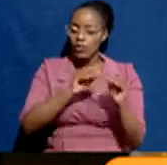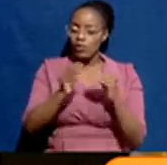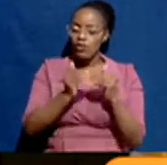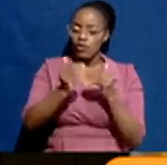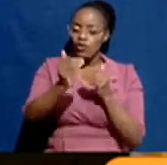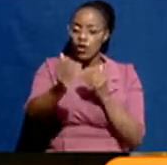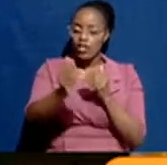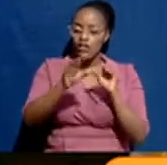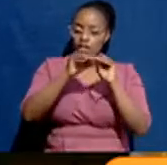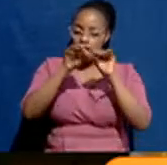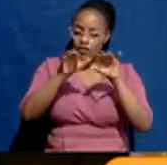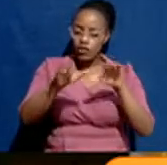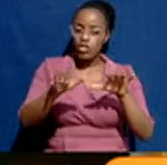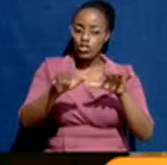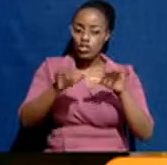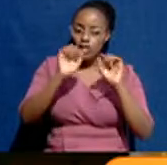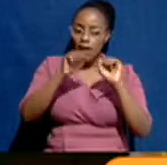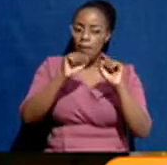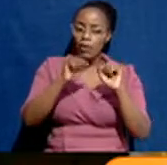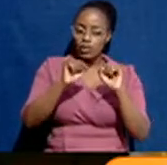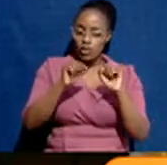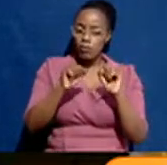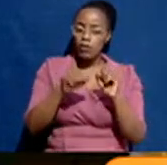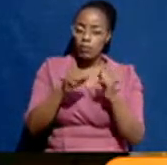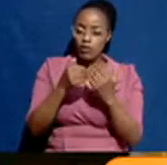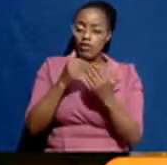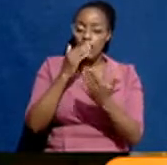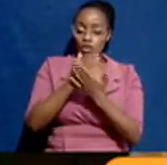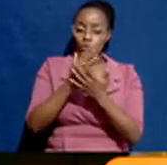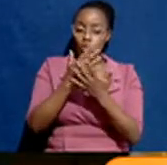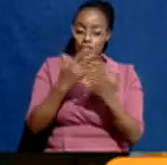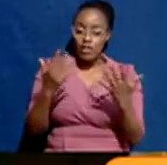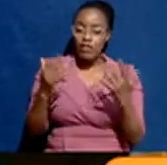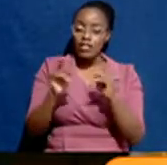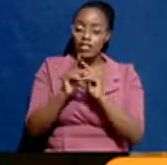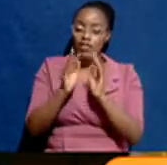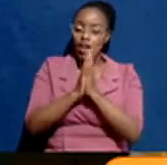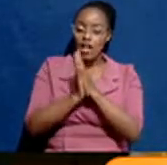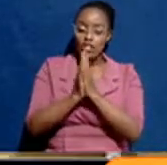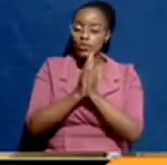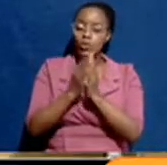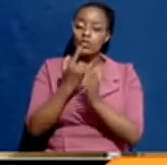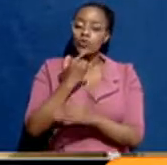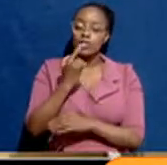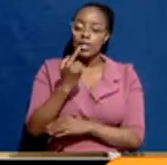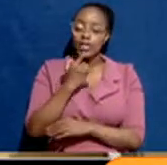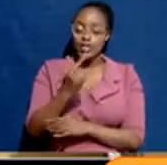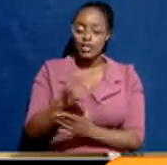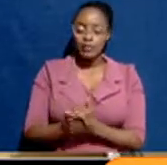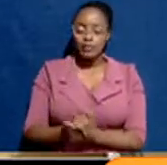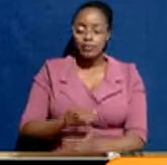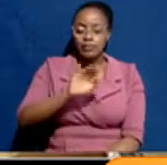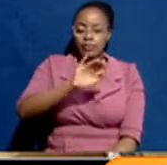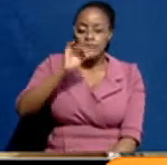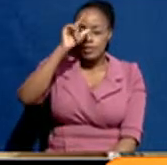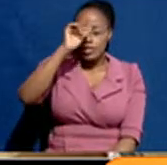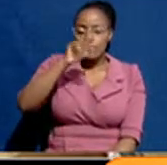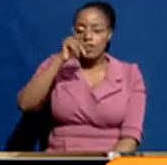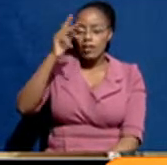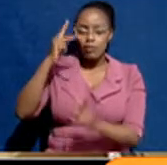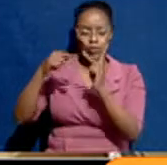forward, devolution will be a real thing. It will be a story to be told. All right.